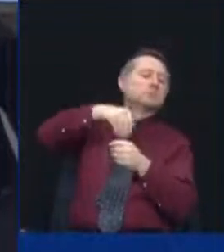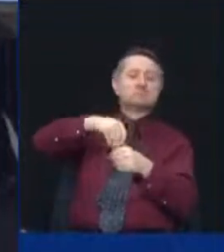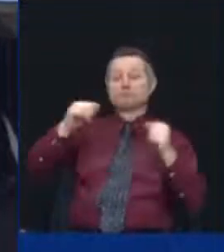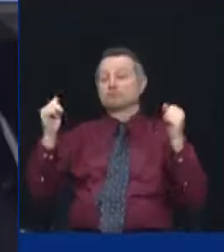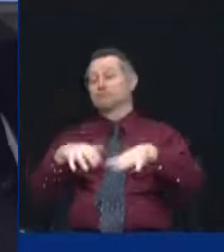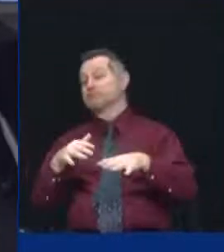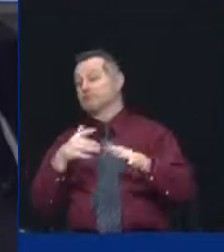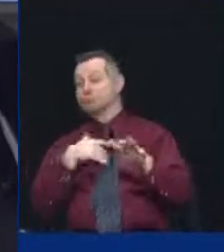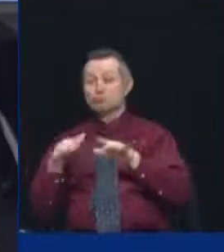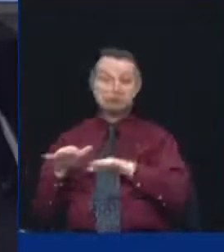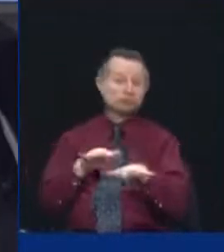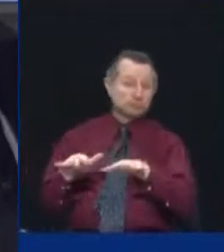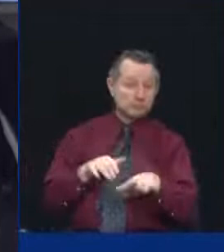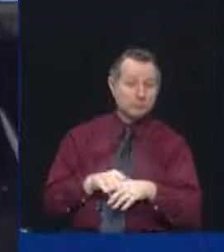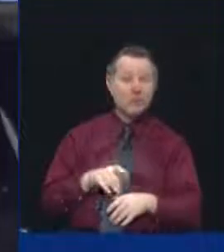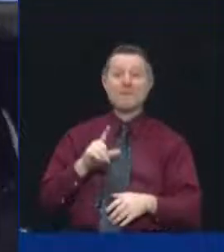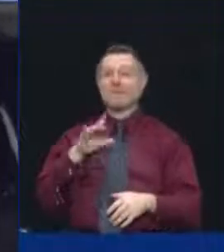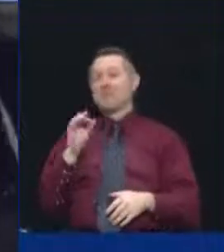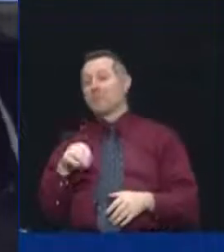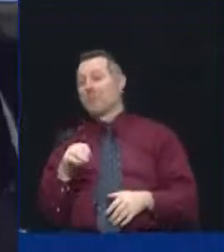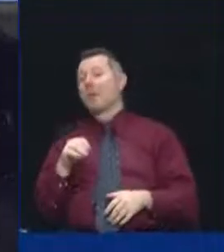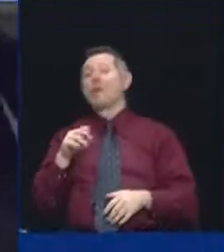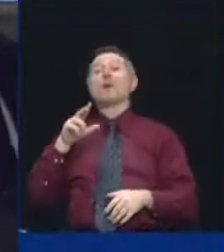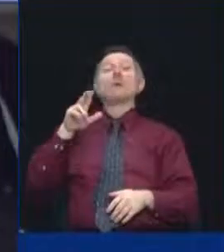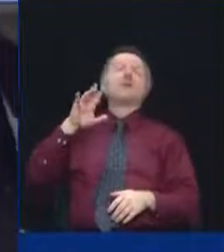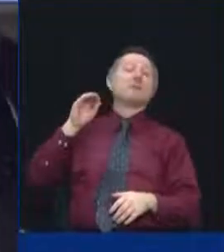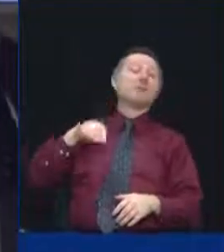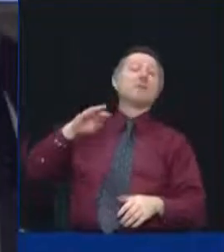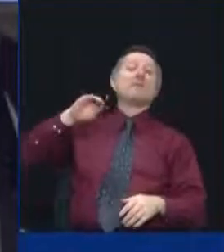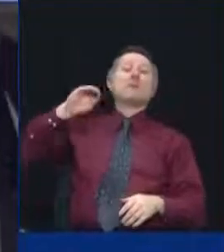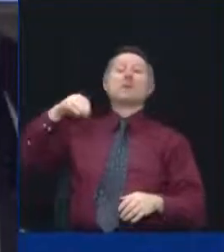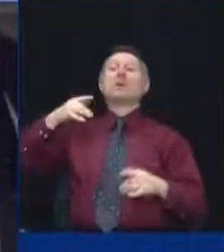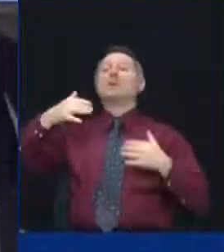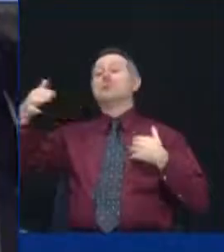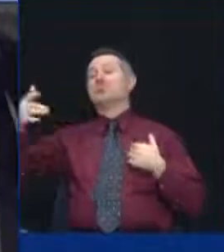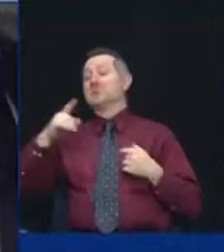there. And then as you get to September, you can do it. But you can envision that there will be,